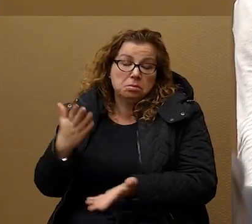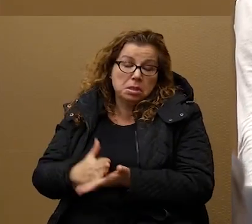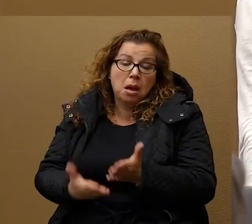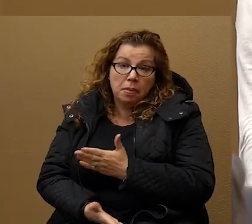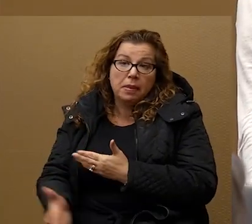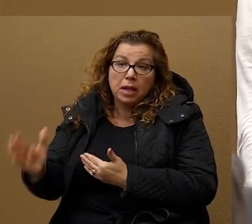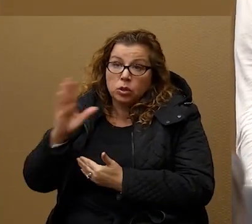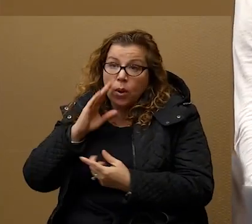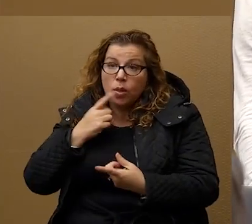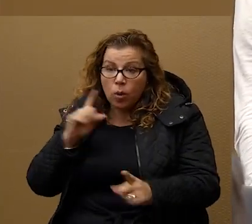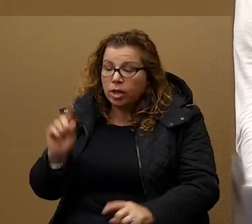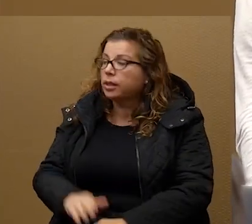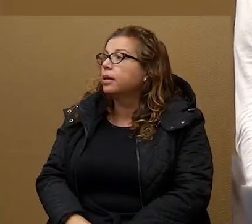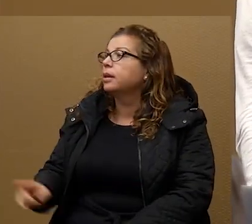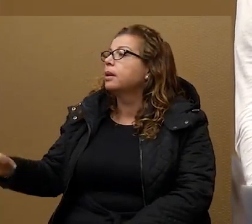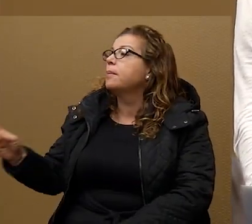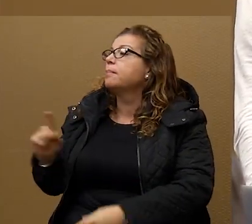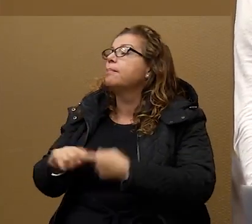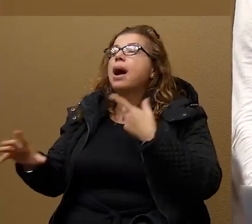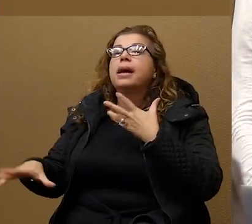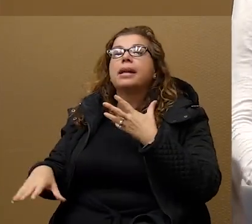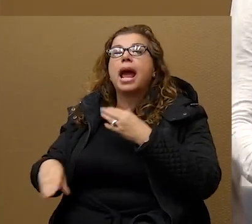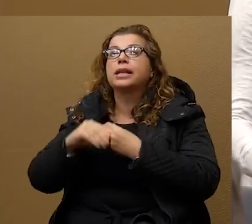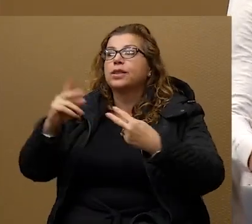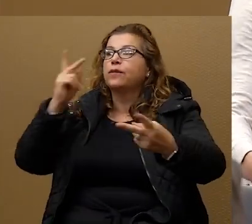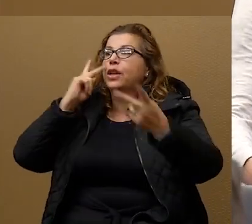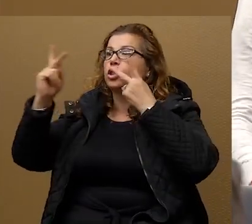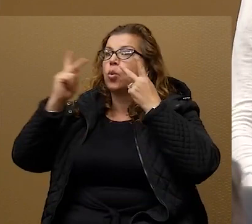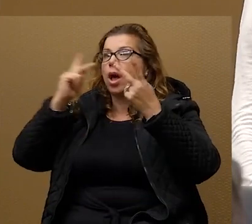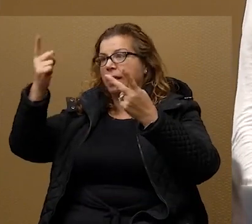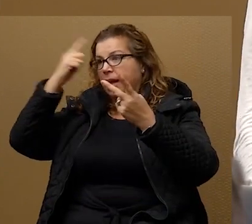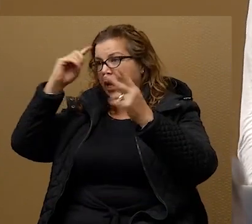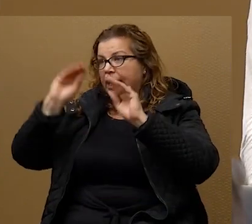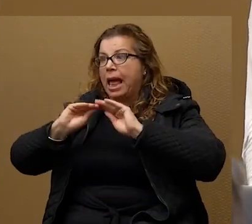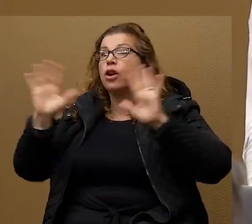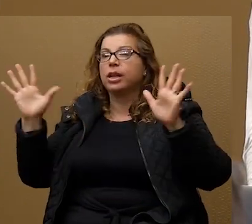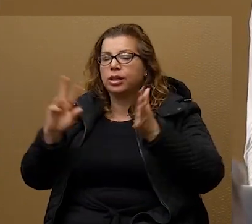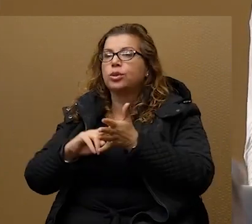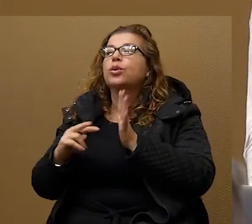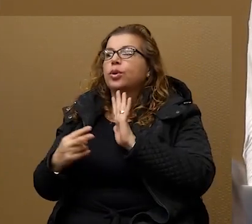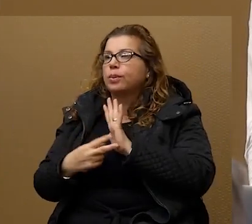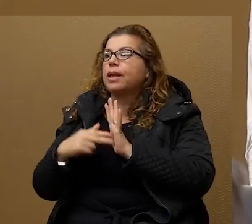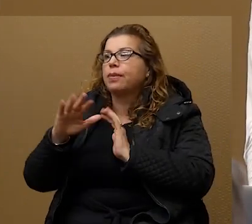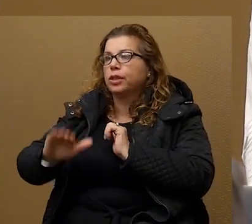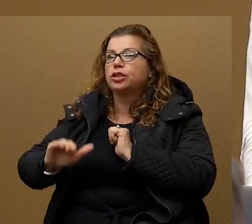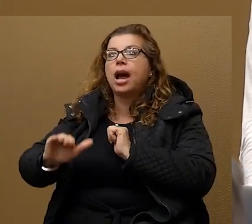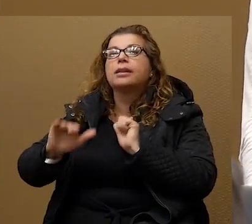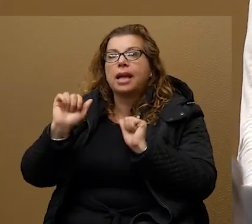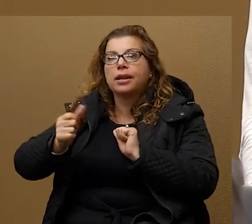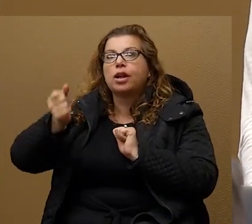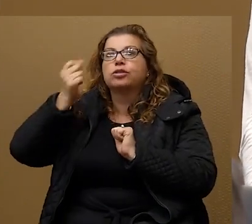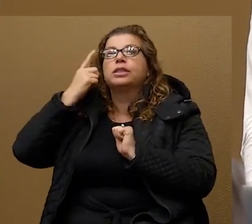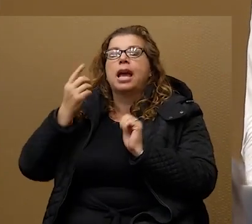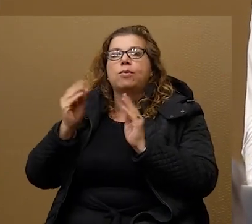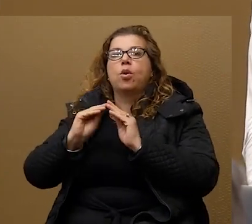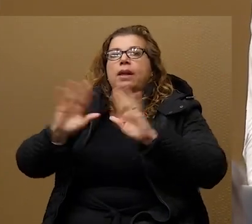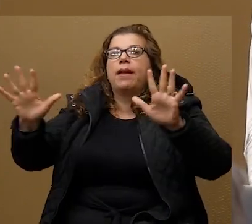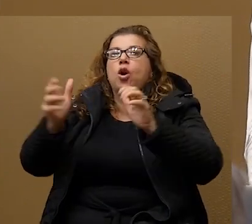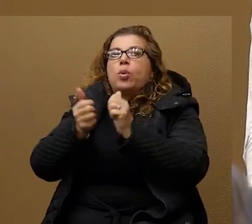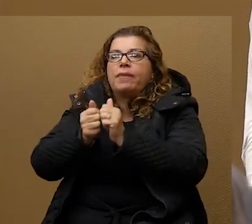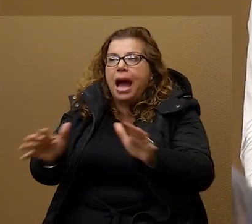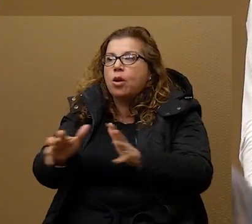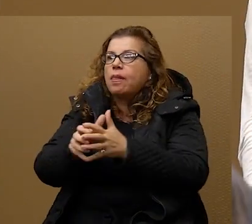It also adds visual clarity, which helps the child better understand without a lot of